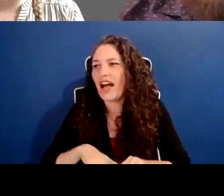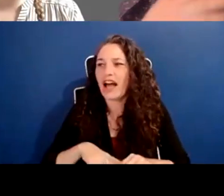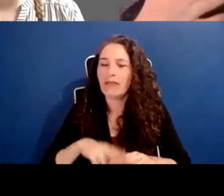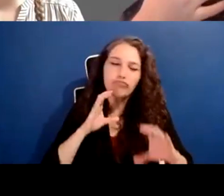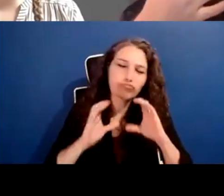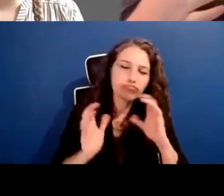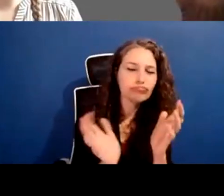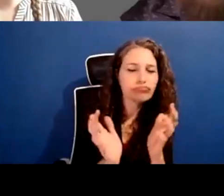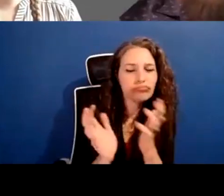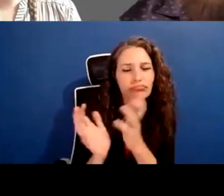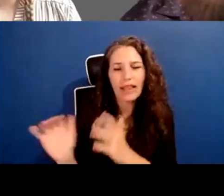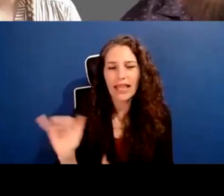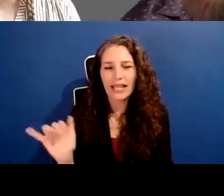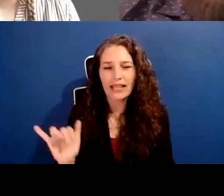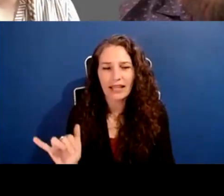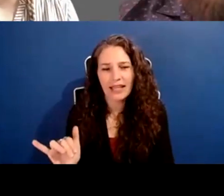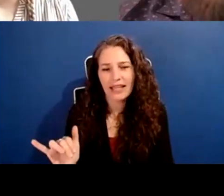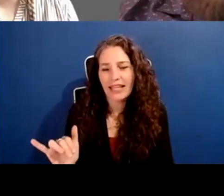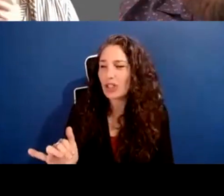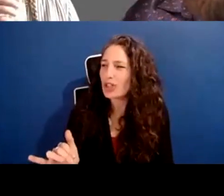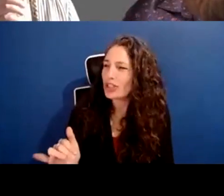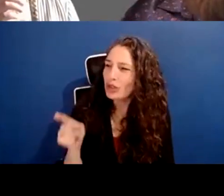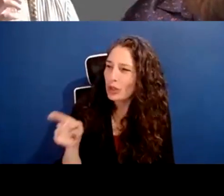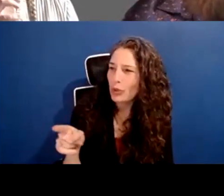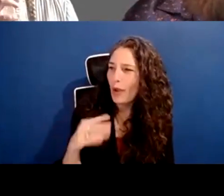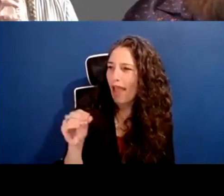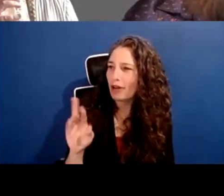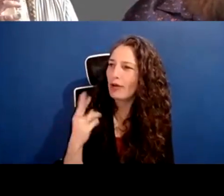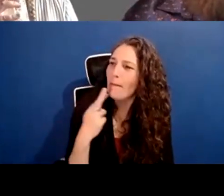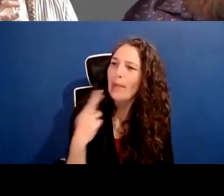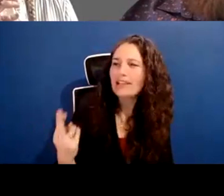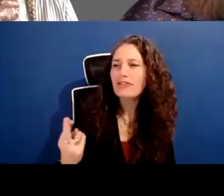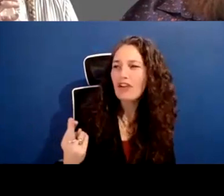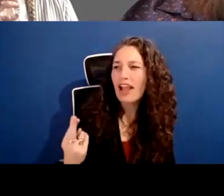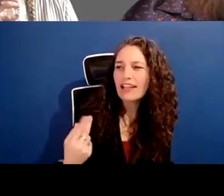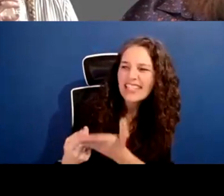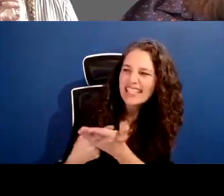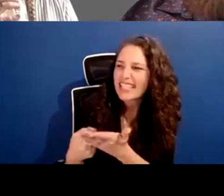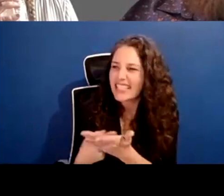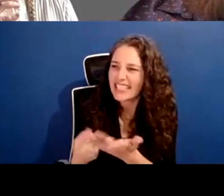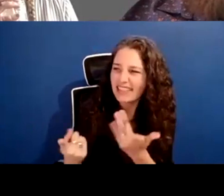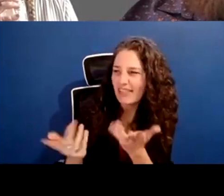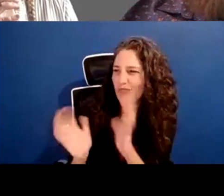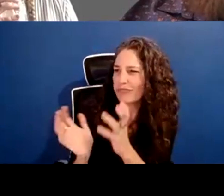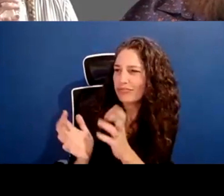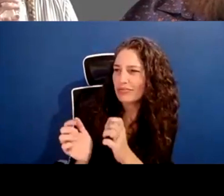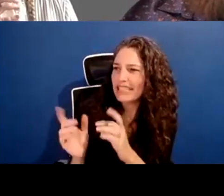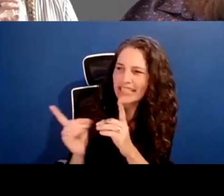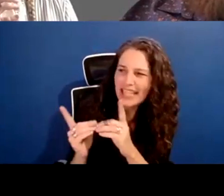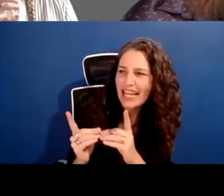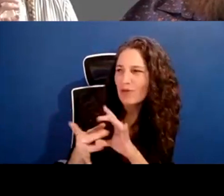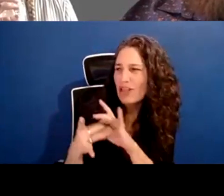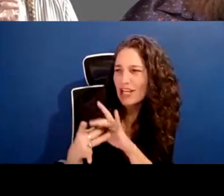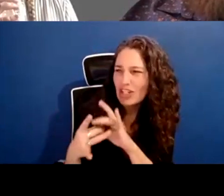it to feel like you were chatting with like a best friend about like dating and relationships. So I definitely wanted that vibe, but